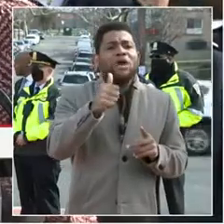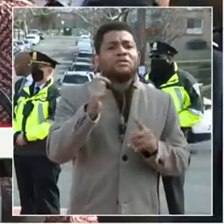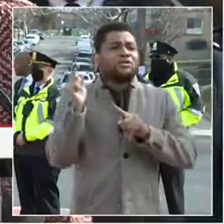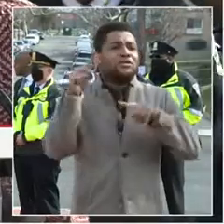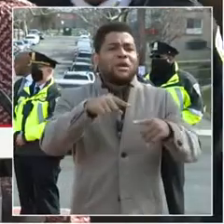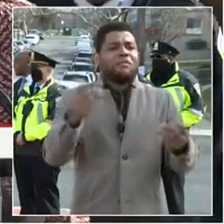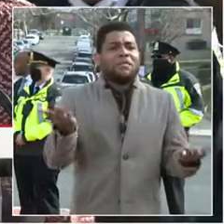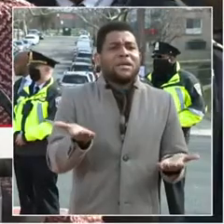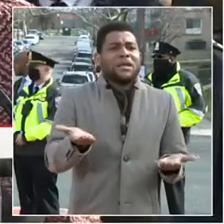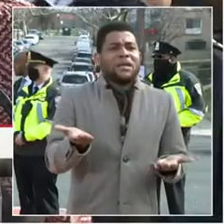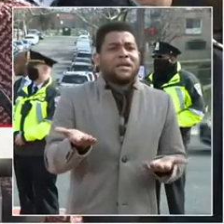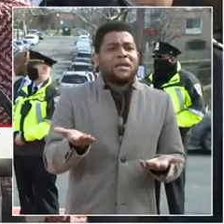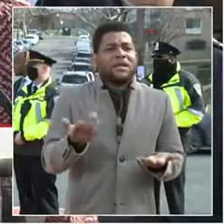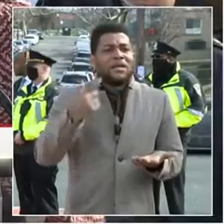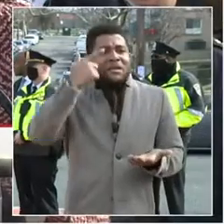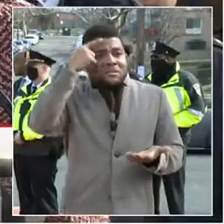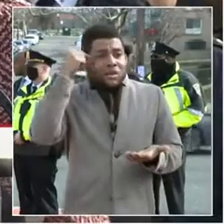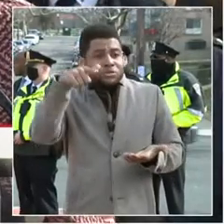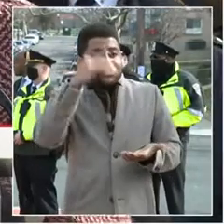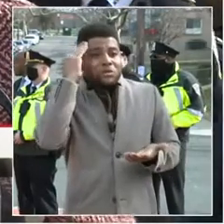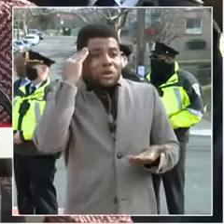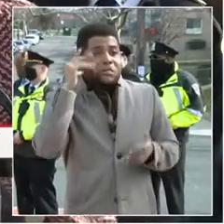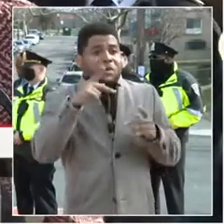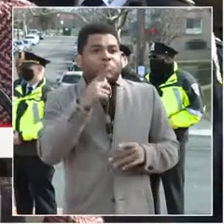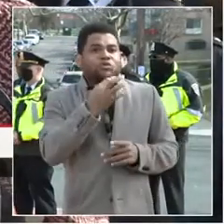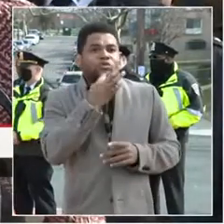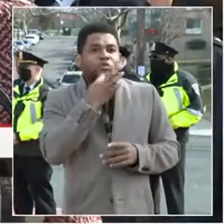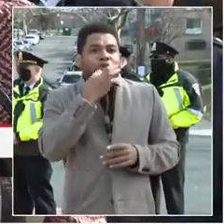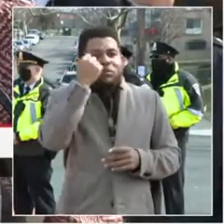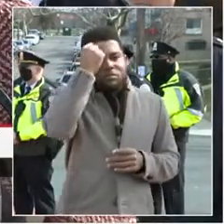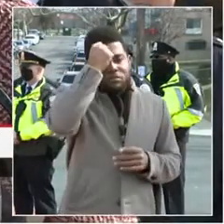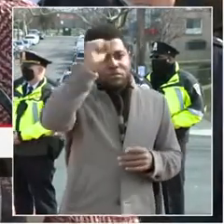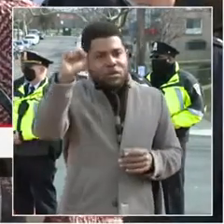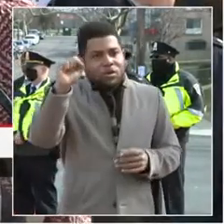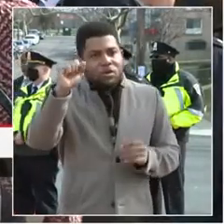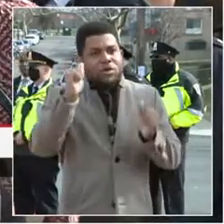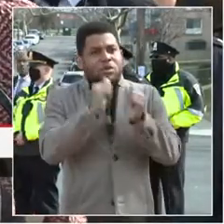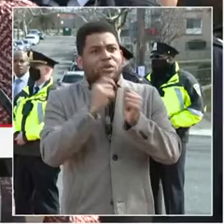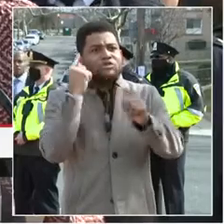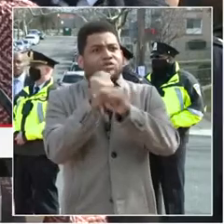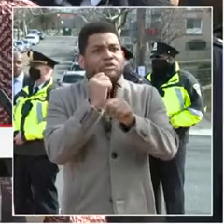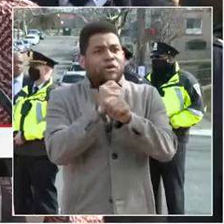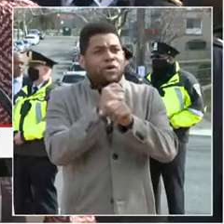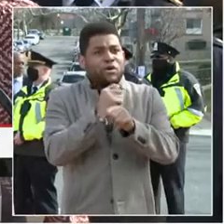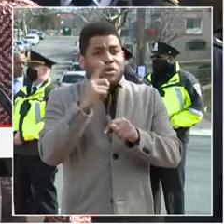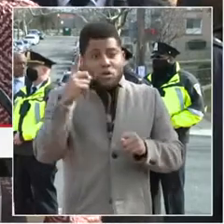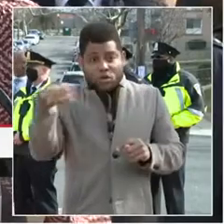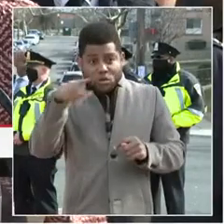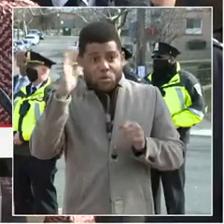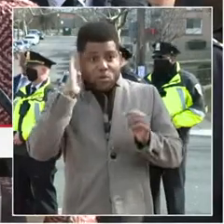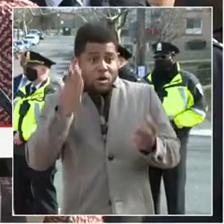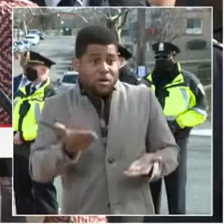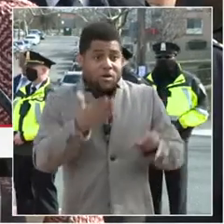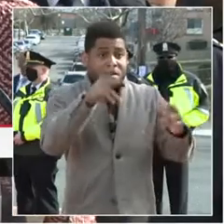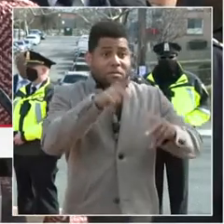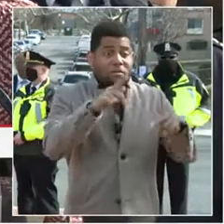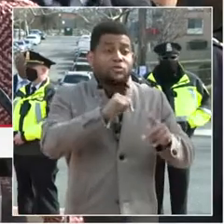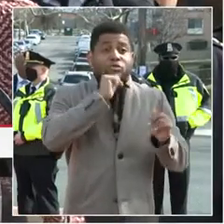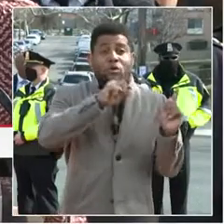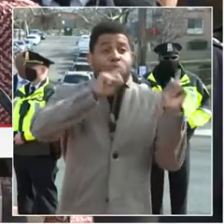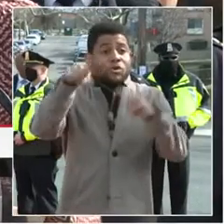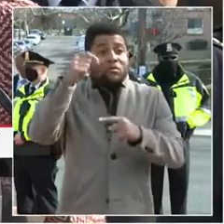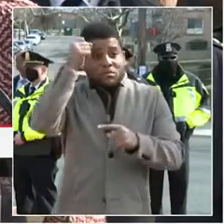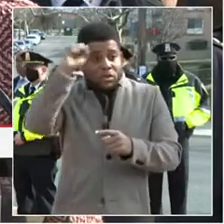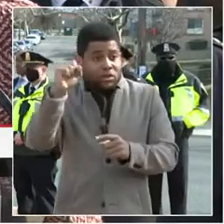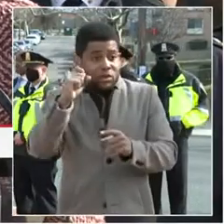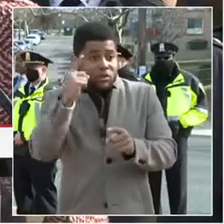anticipated trucker protest in the district, are you at that point yet where you're advising residents to do the same? We're not at a point to give